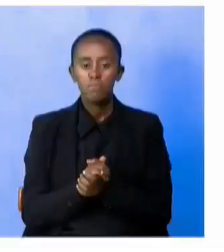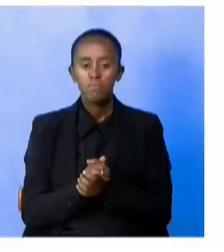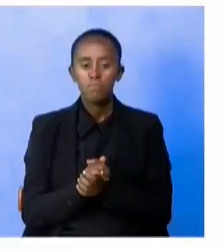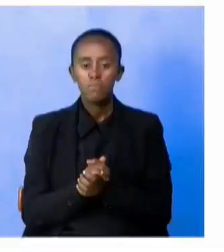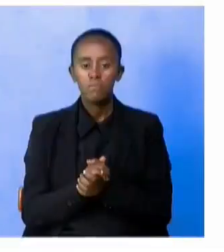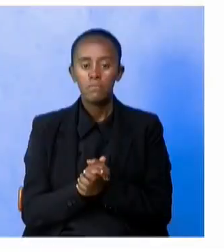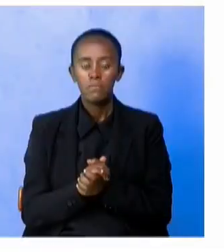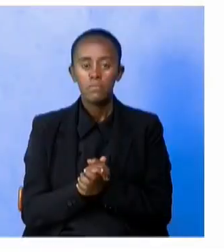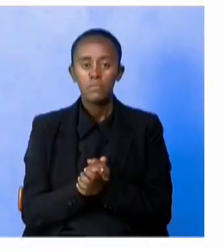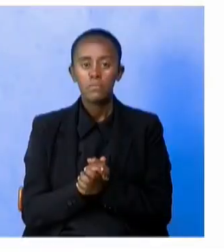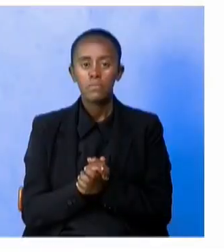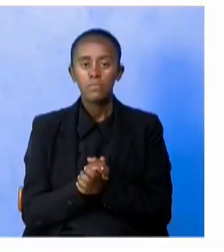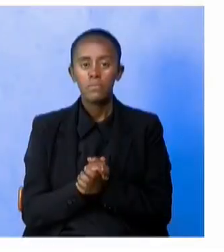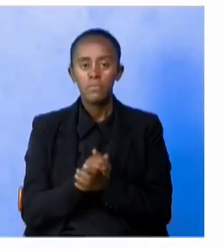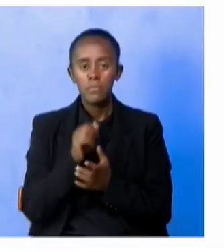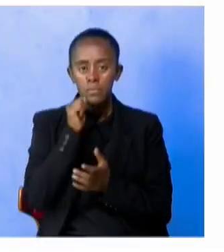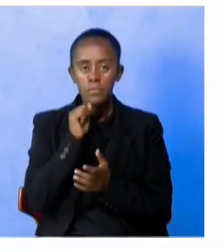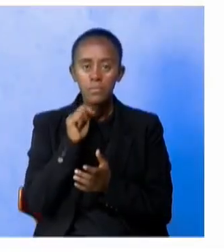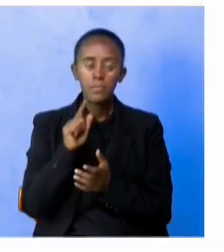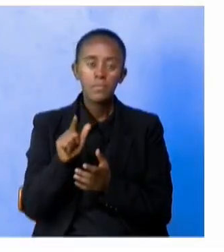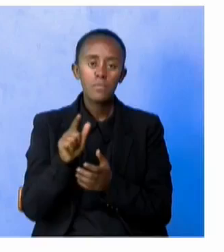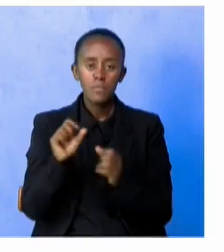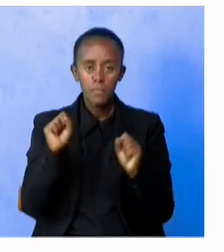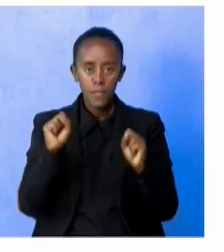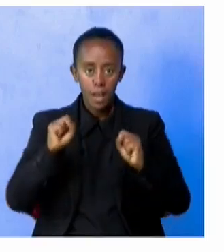has broken